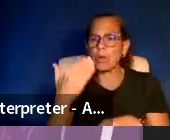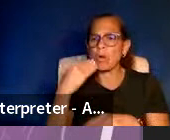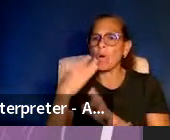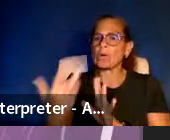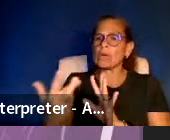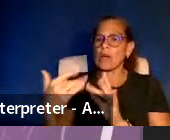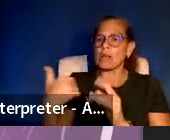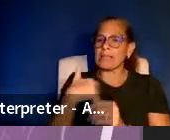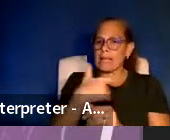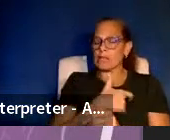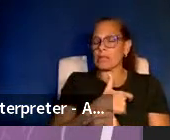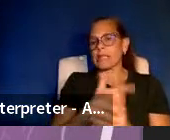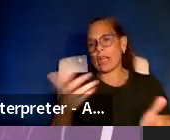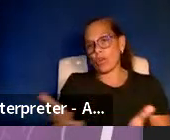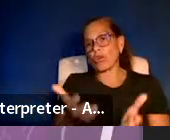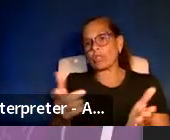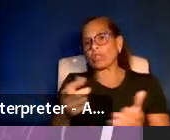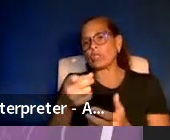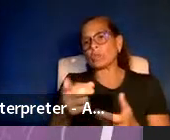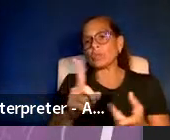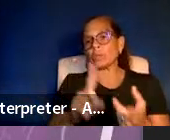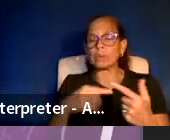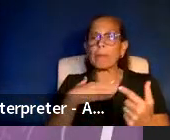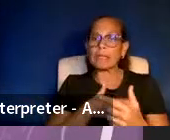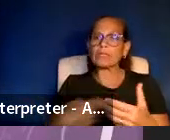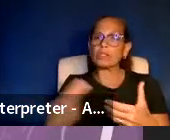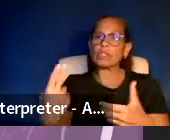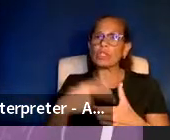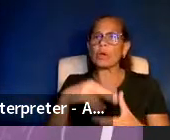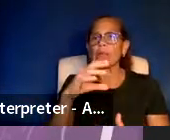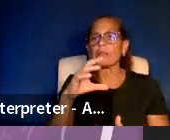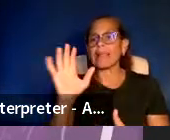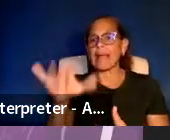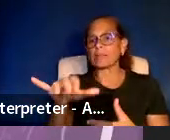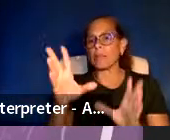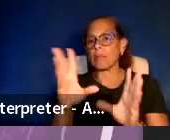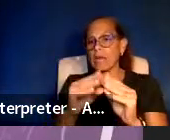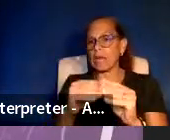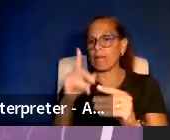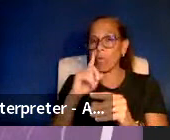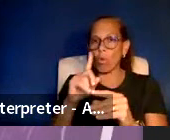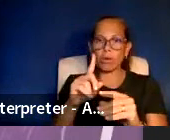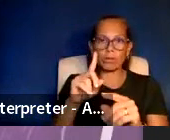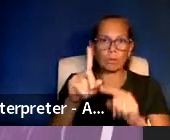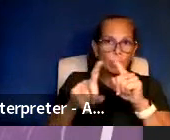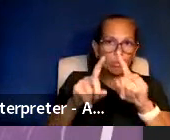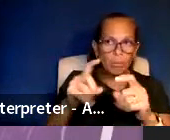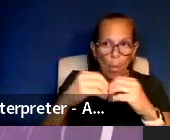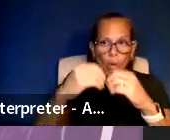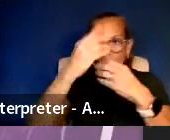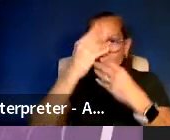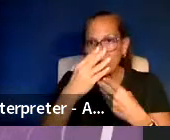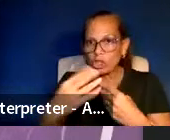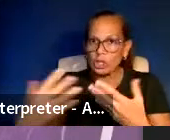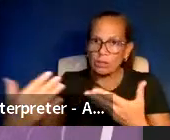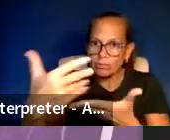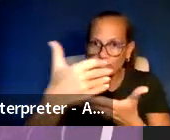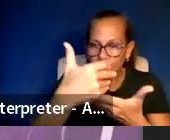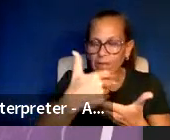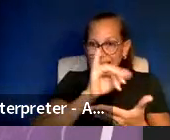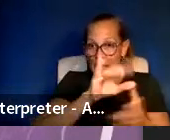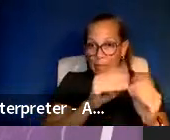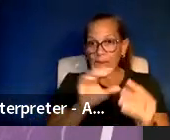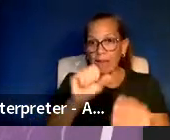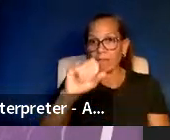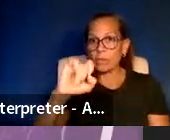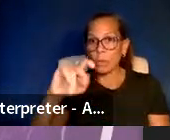and again, I encourage you to please join the scoping meeting and issue your comments there, particularly on those first two items. Okay, thank you so much.